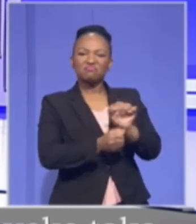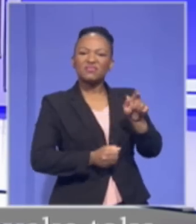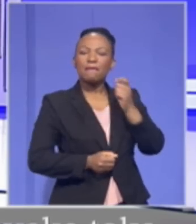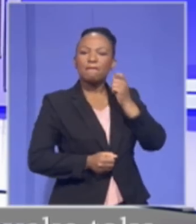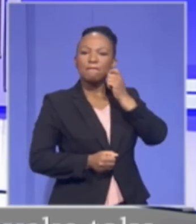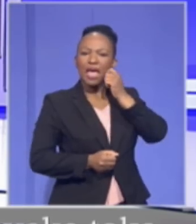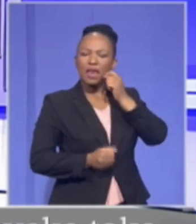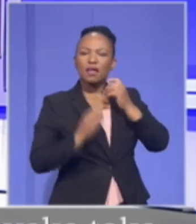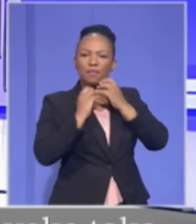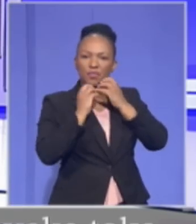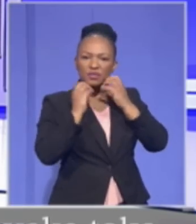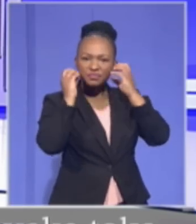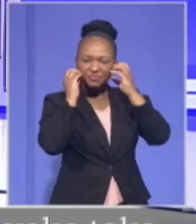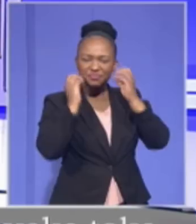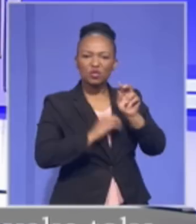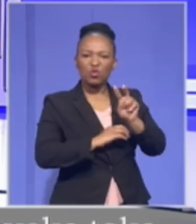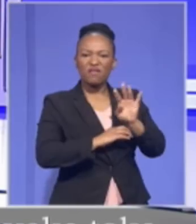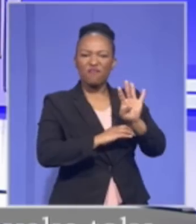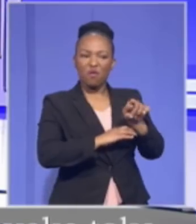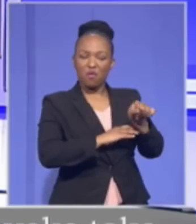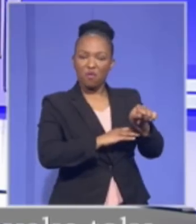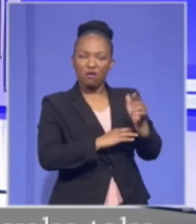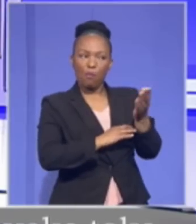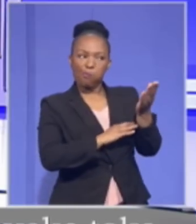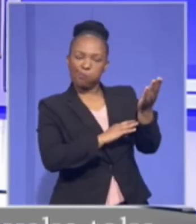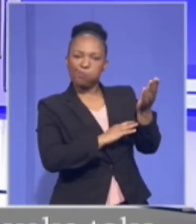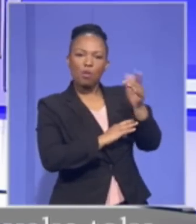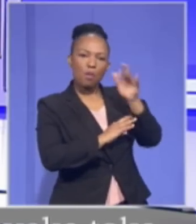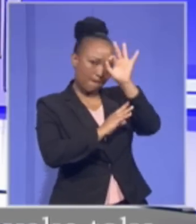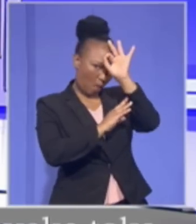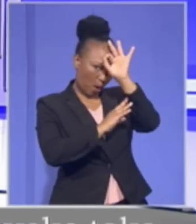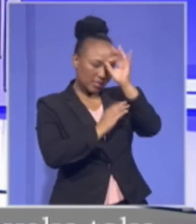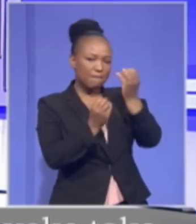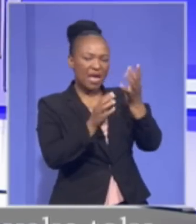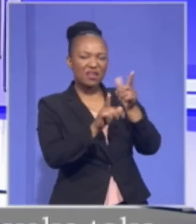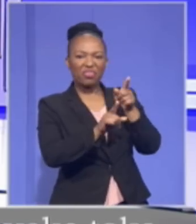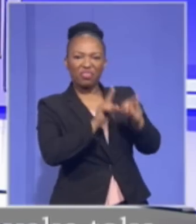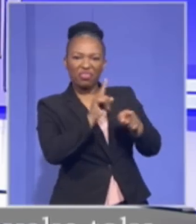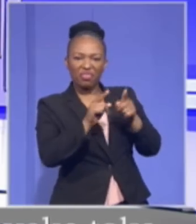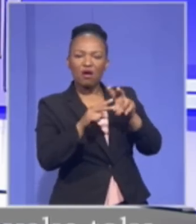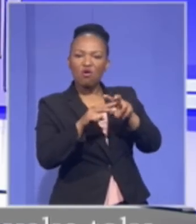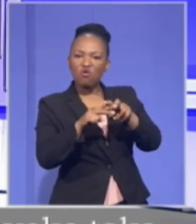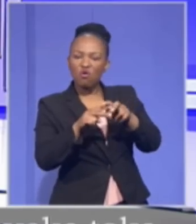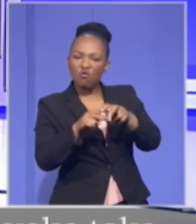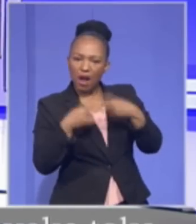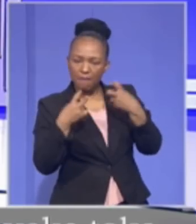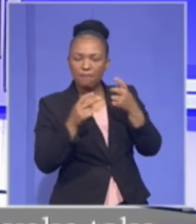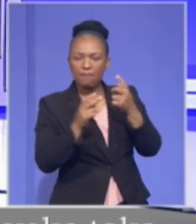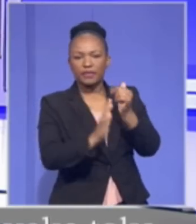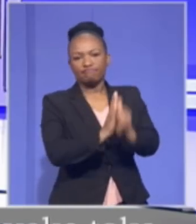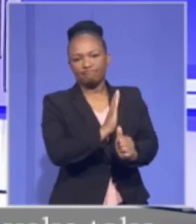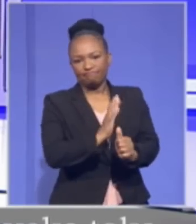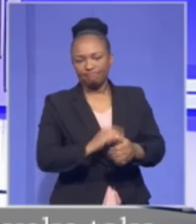e 24 yo ga bjala le banwego ke ditatofatšo tše mmalwa go bala go kata le polao.